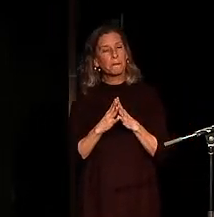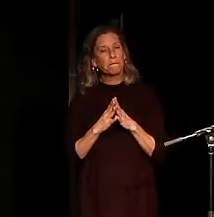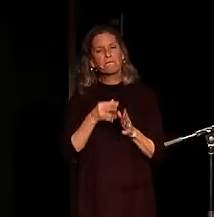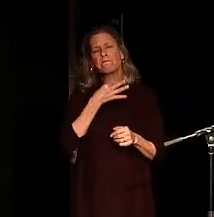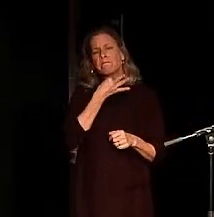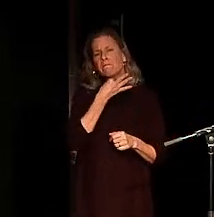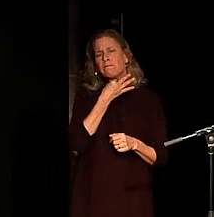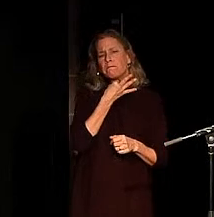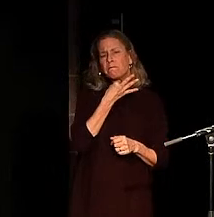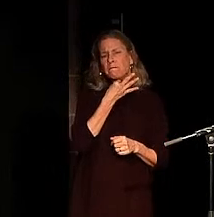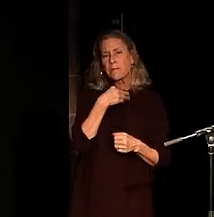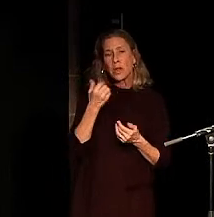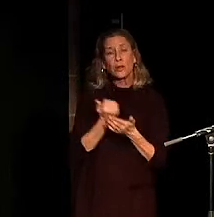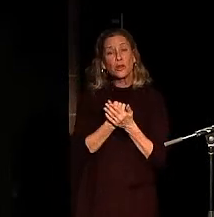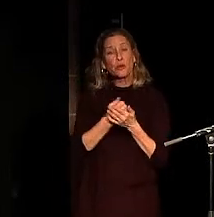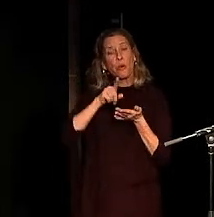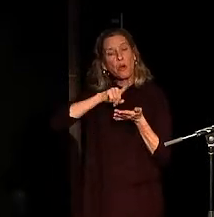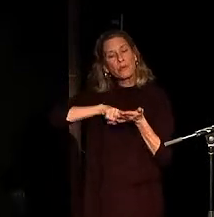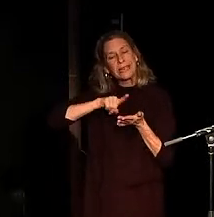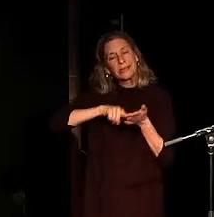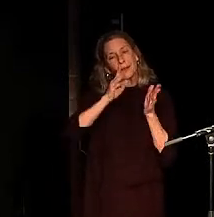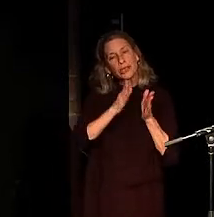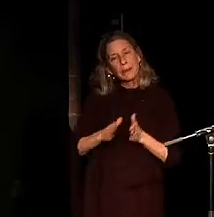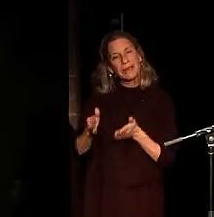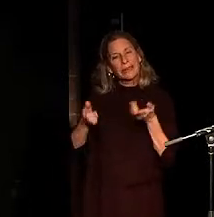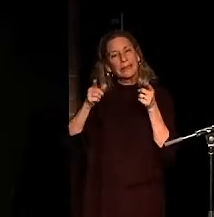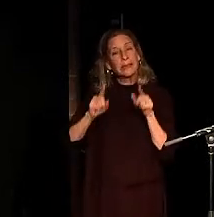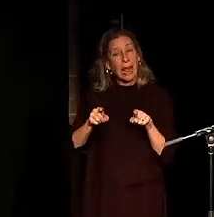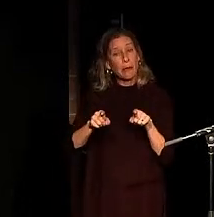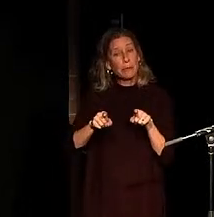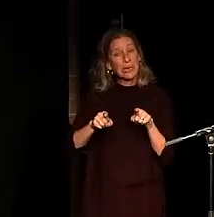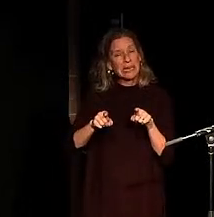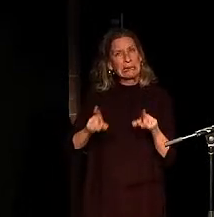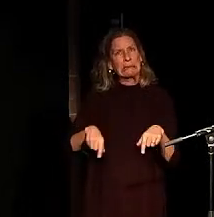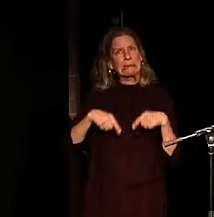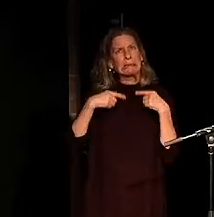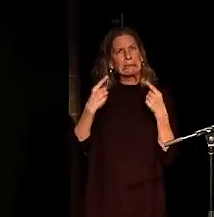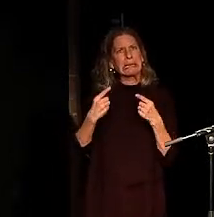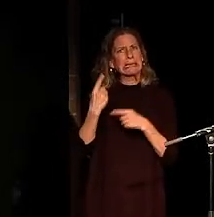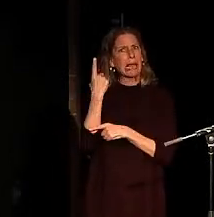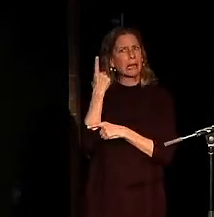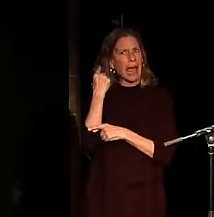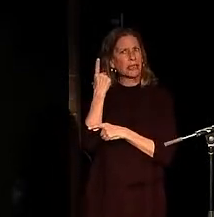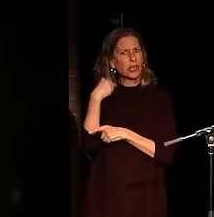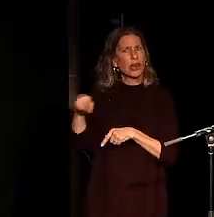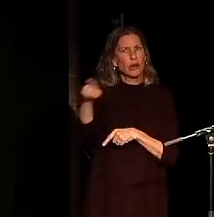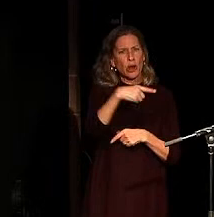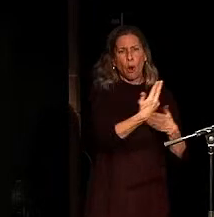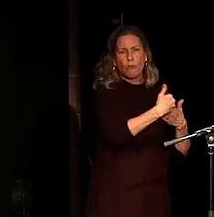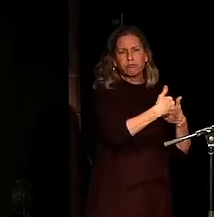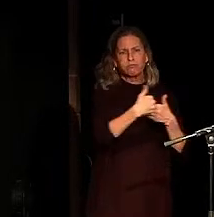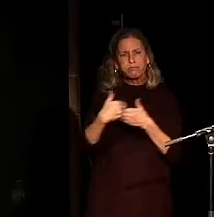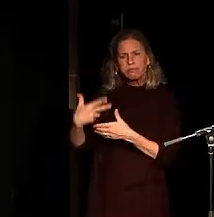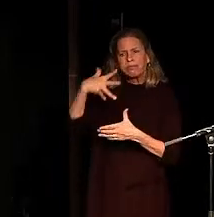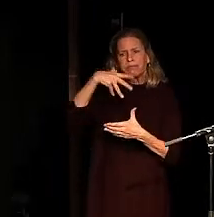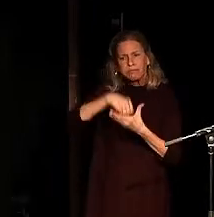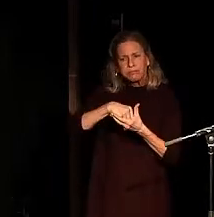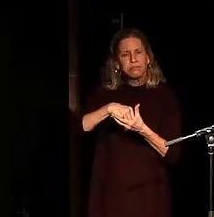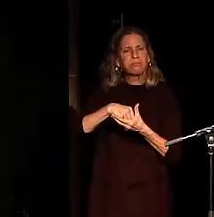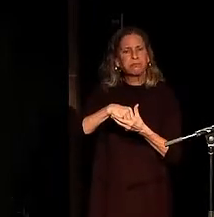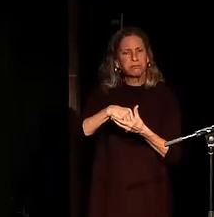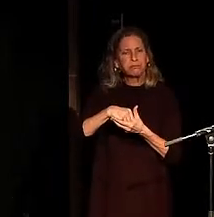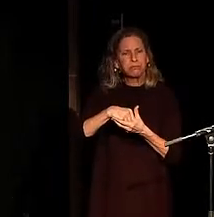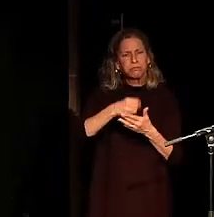want to ask you about some new research and planning that's been happening since late last year that I know some of you are involved in. On